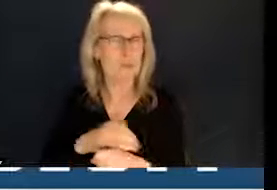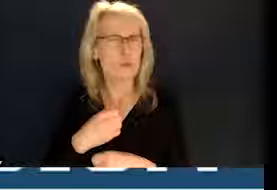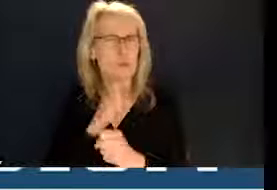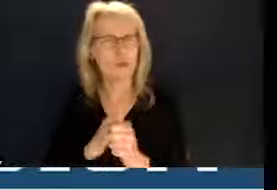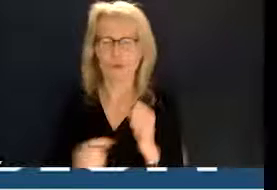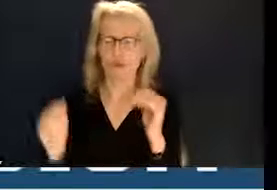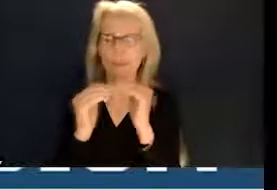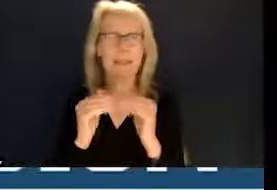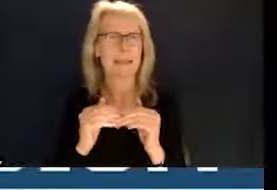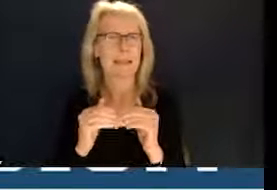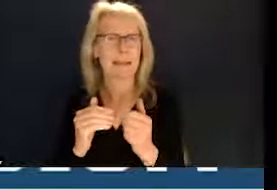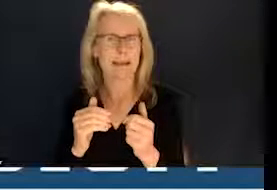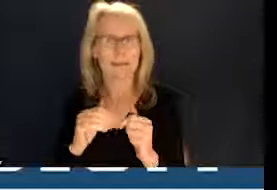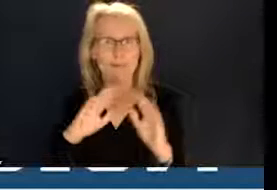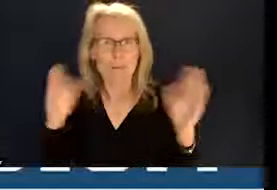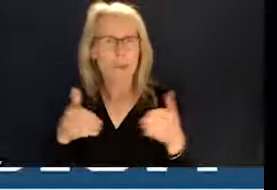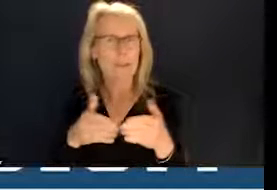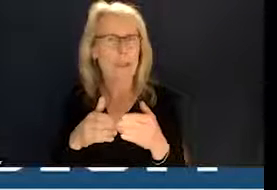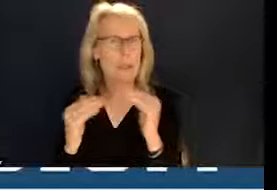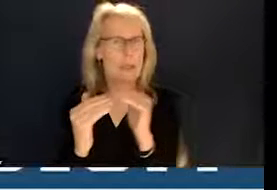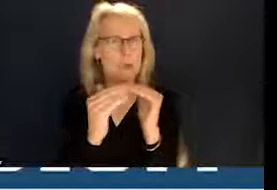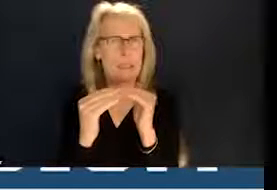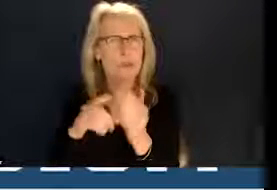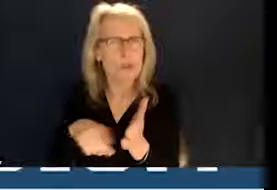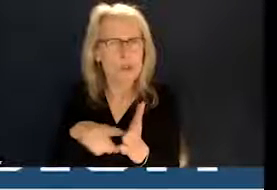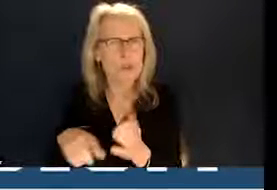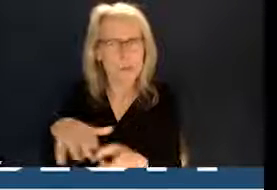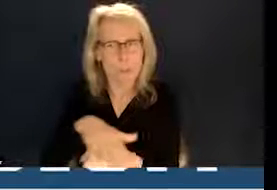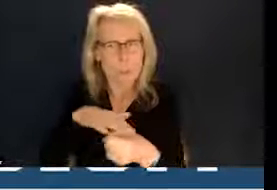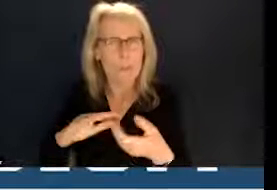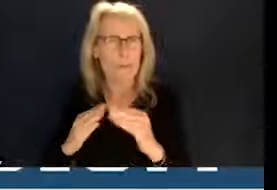equity-centered research programs with local communities that